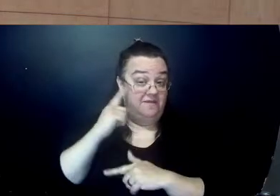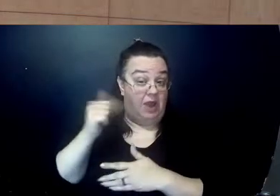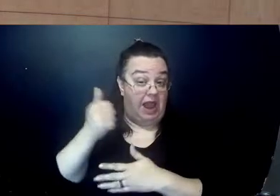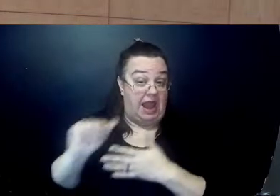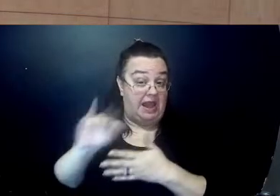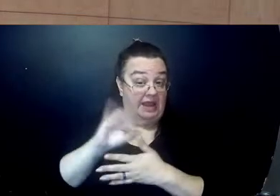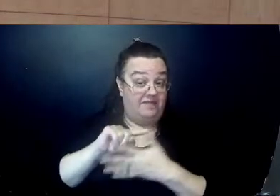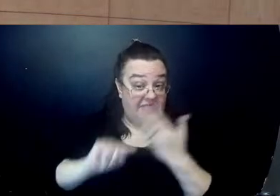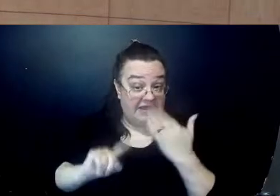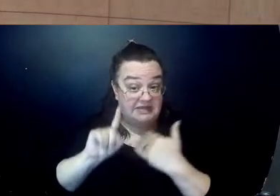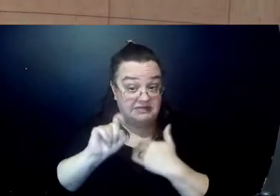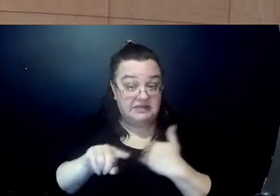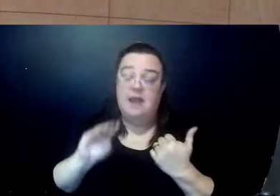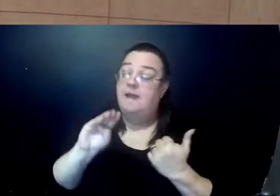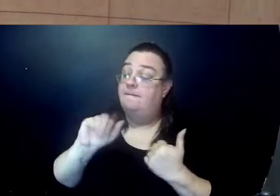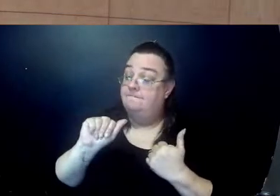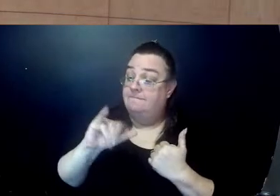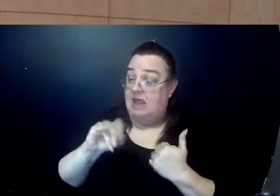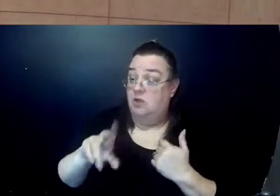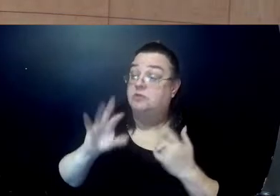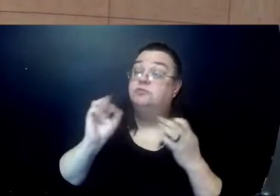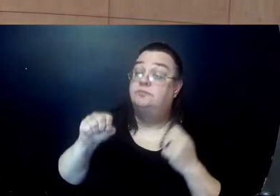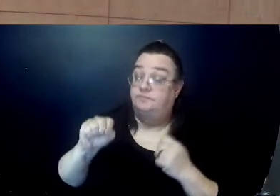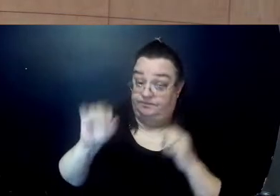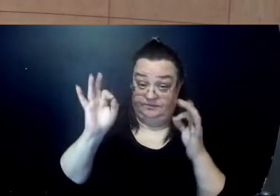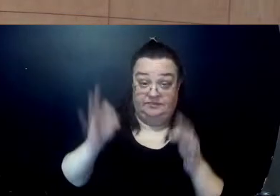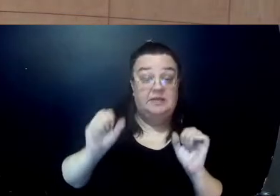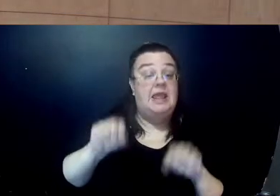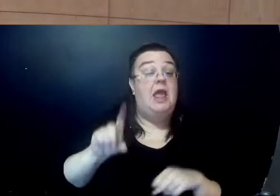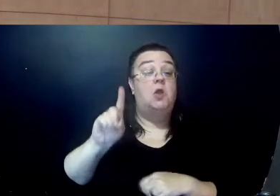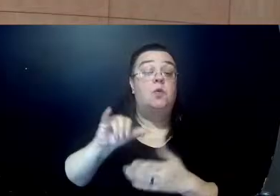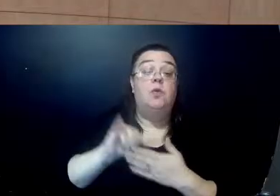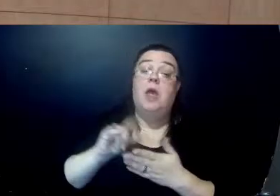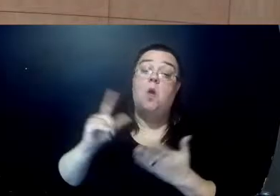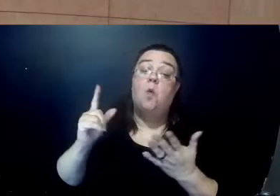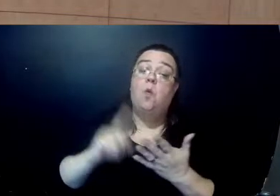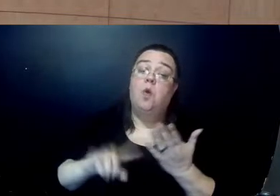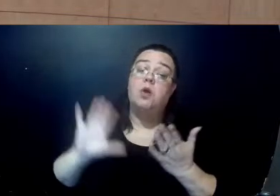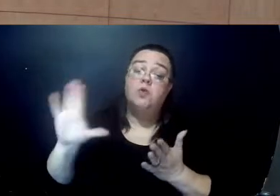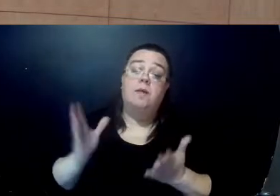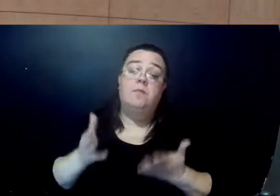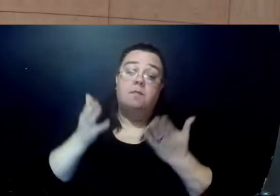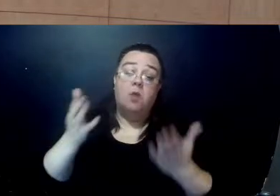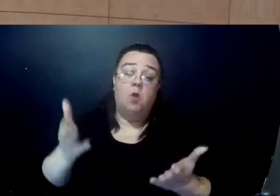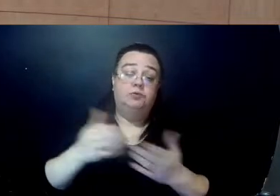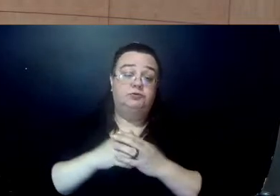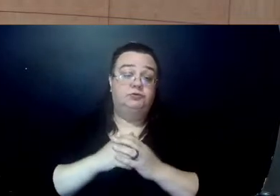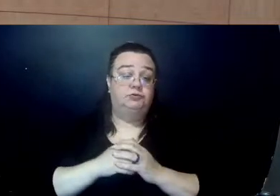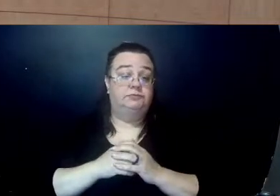Yes, we could certainly do that. What would you propose? I